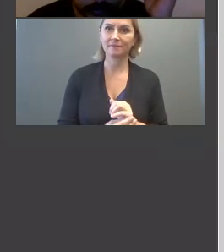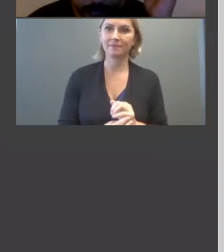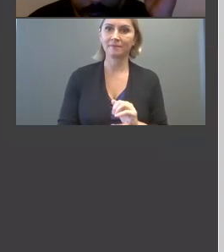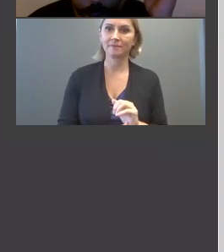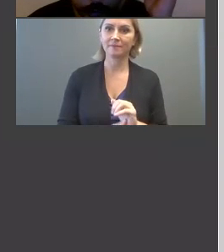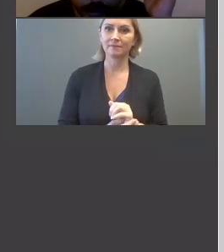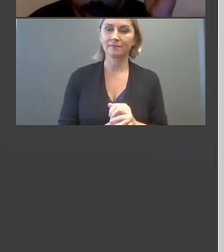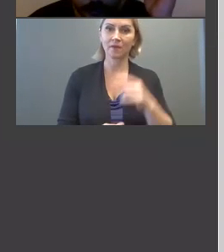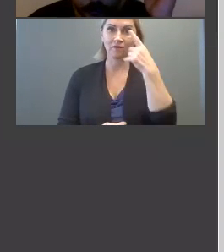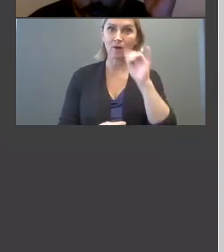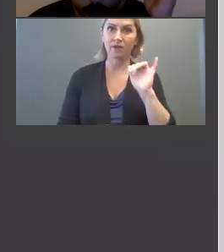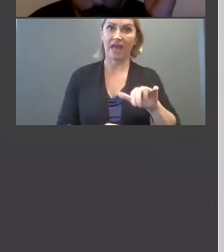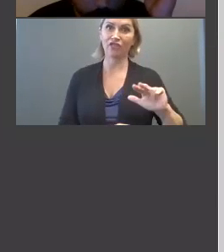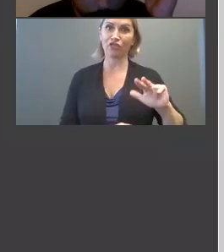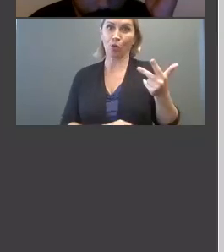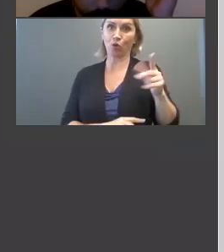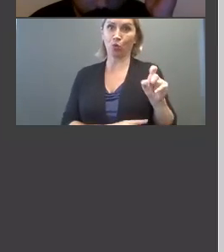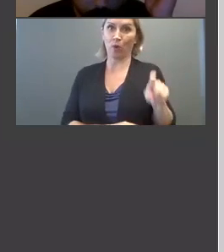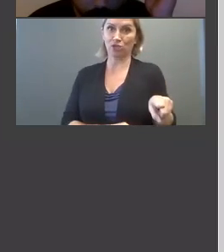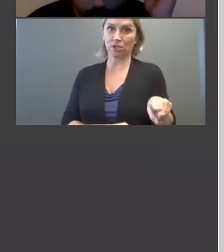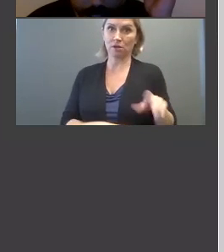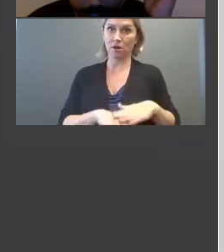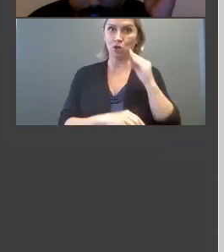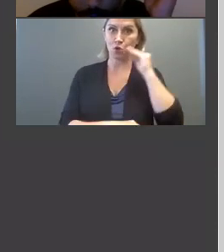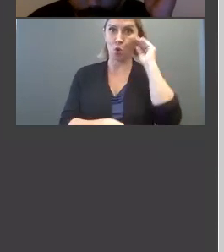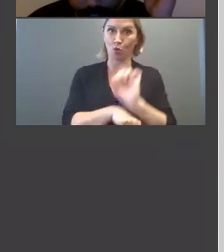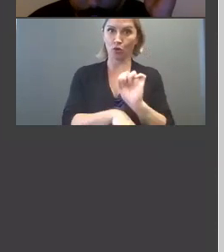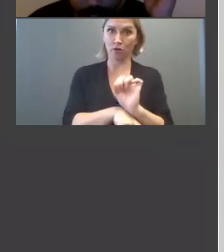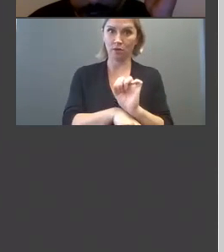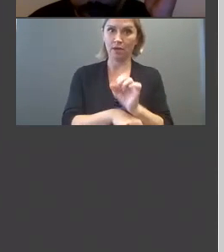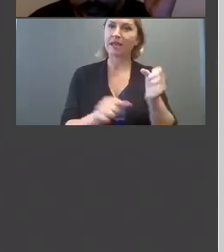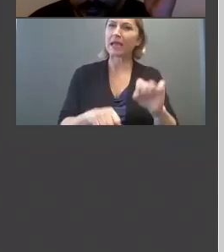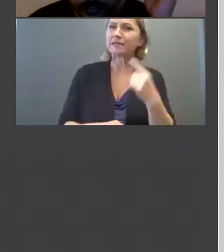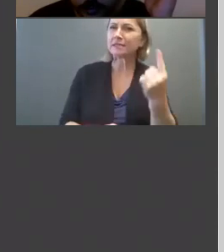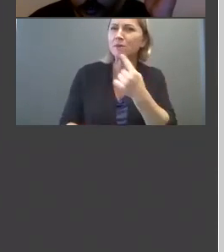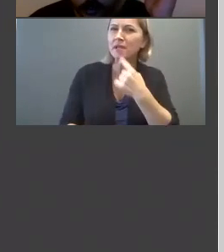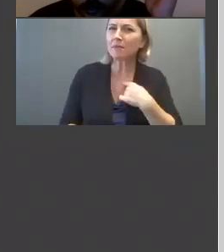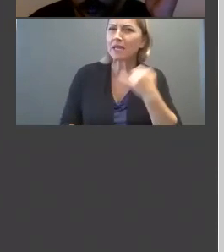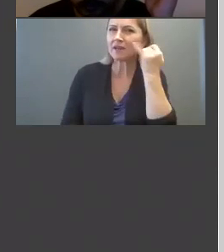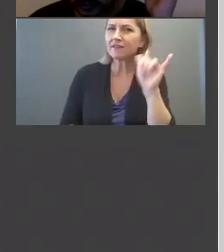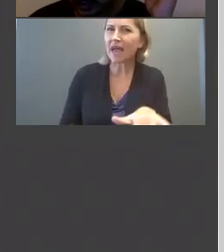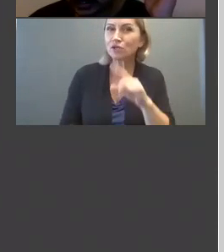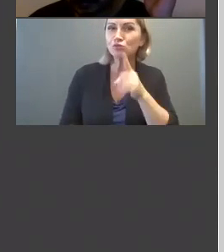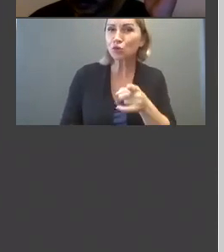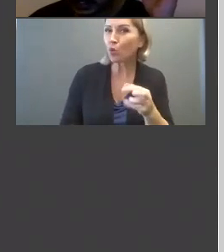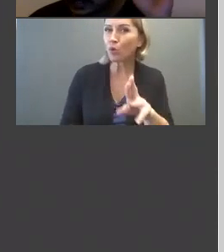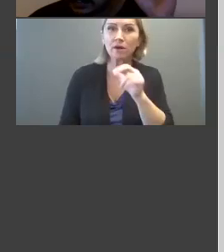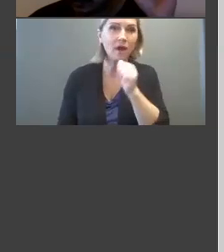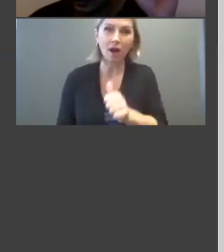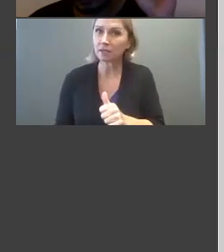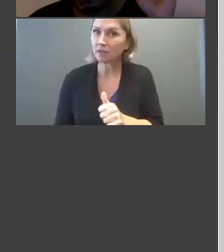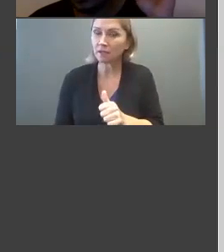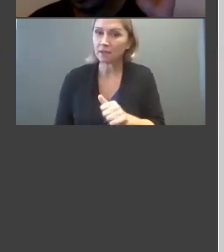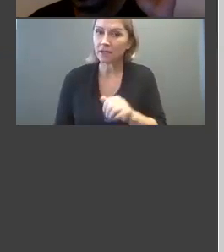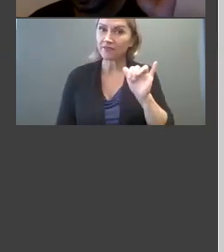for the third question of your homework, can someone tell me if this is true or not? Because is